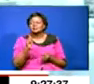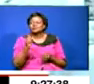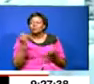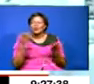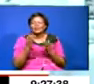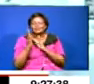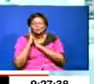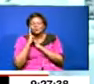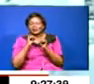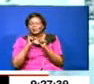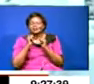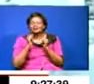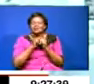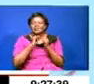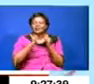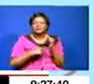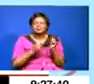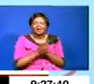told